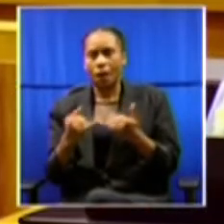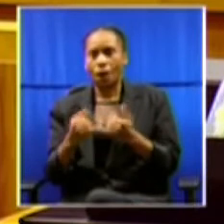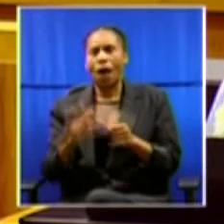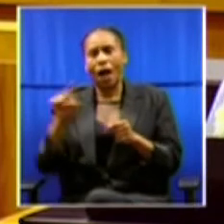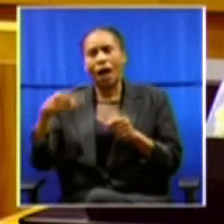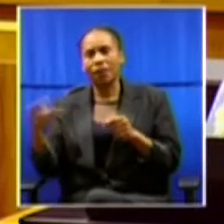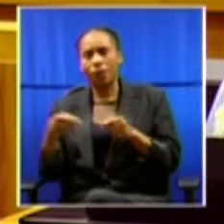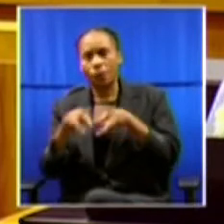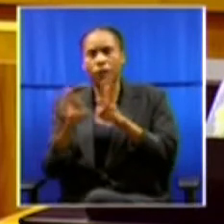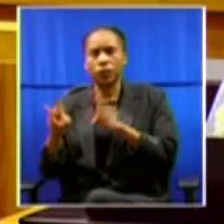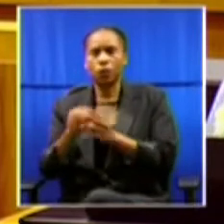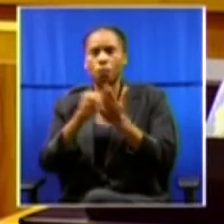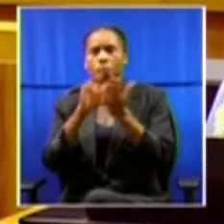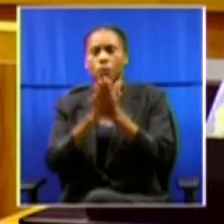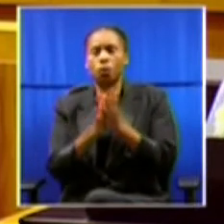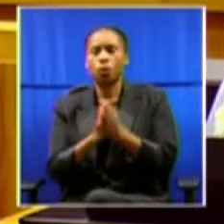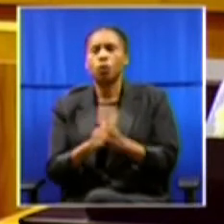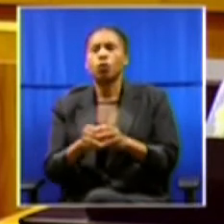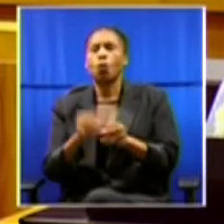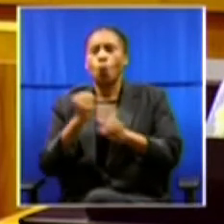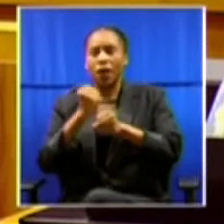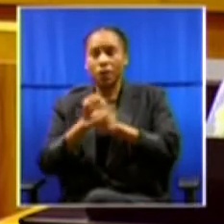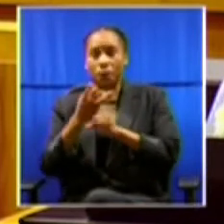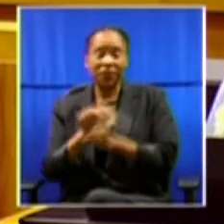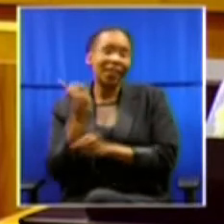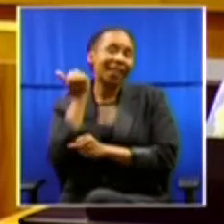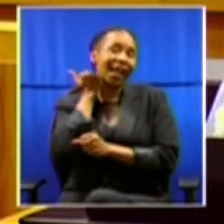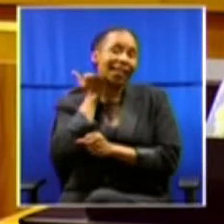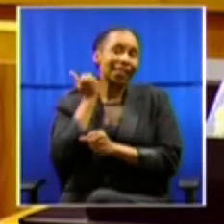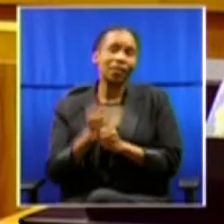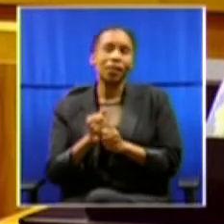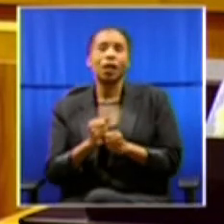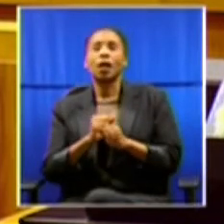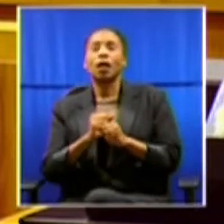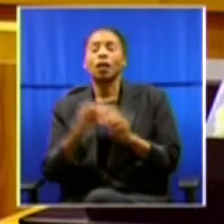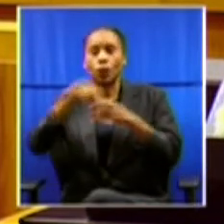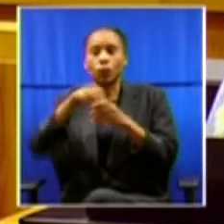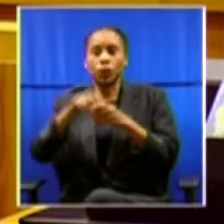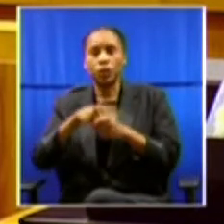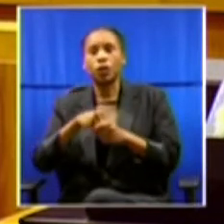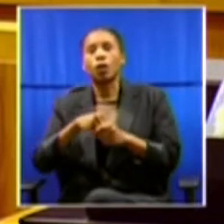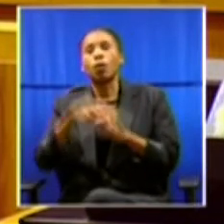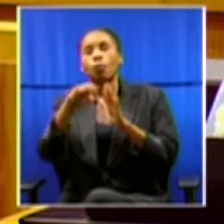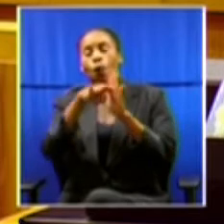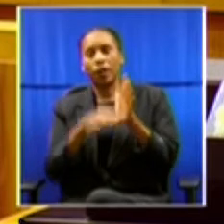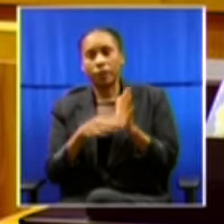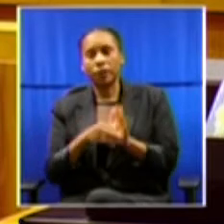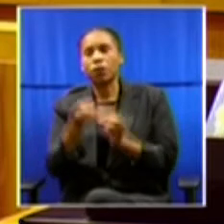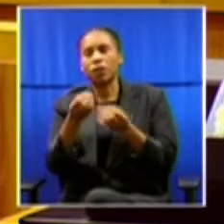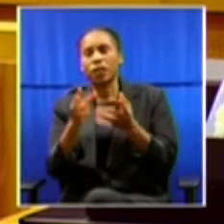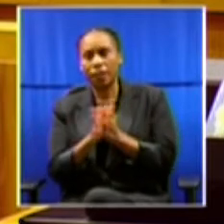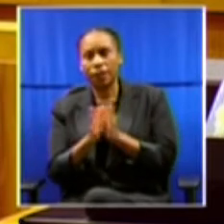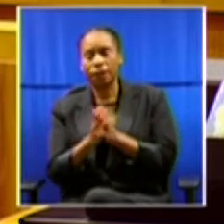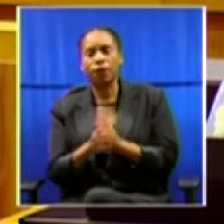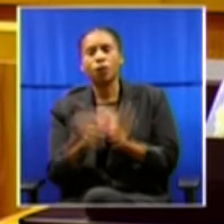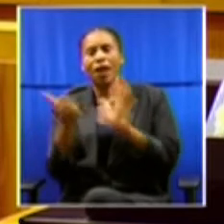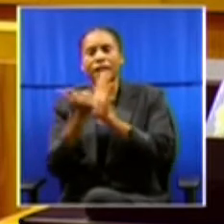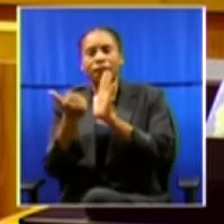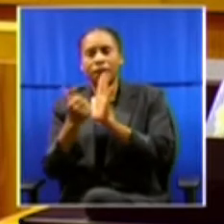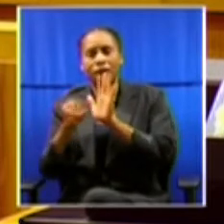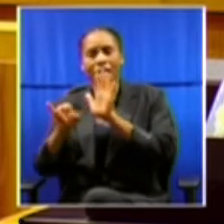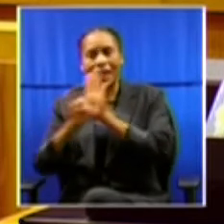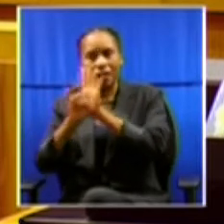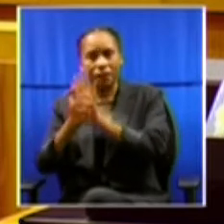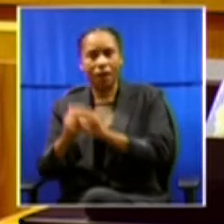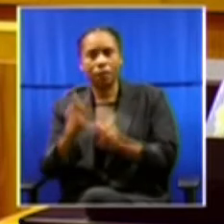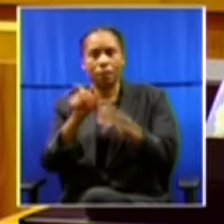with gangs in correctional facilities, including rehabilitation programs offered to identified gang members? We know there's been